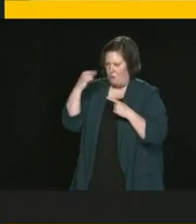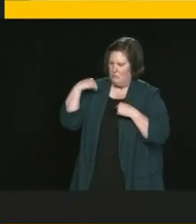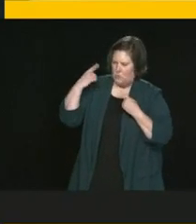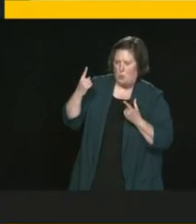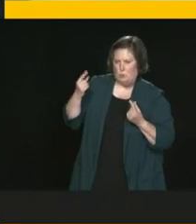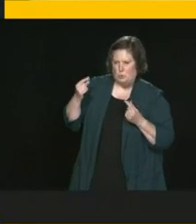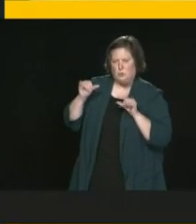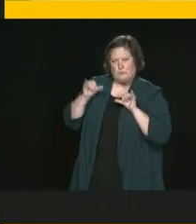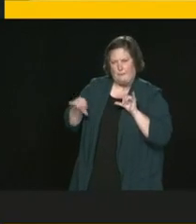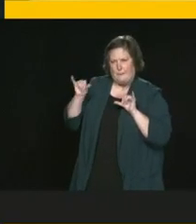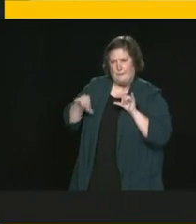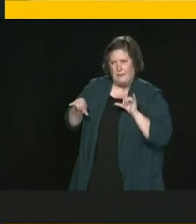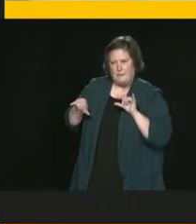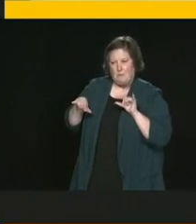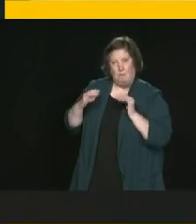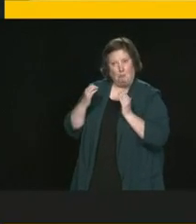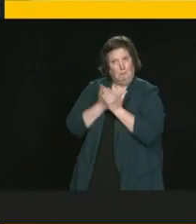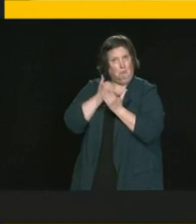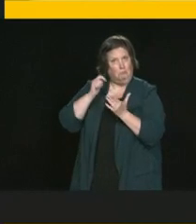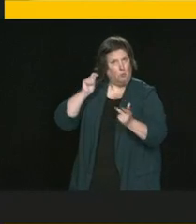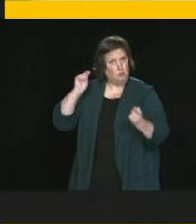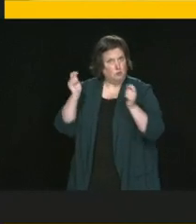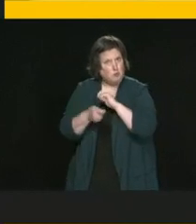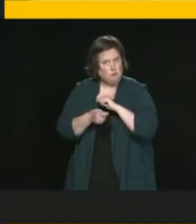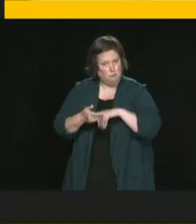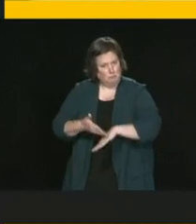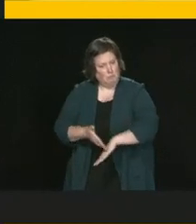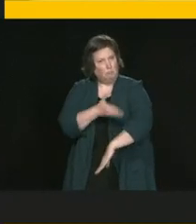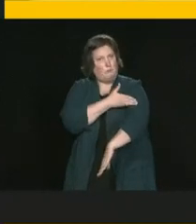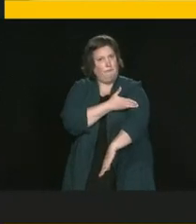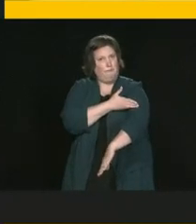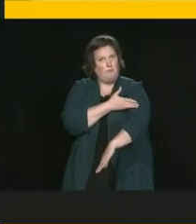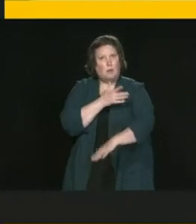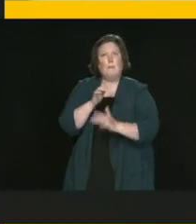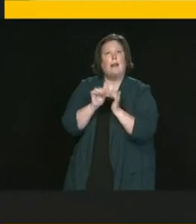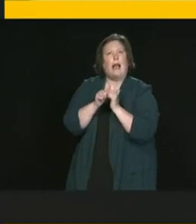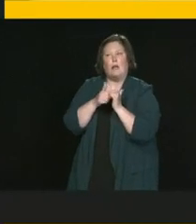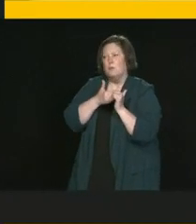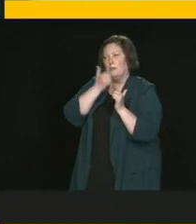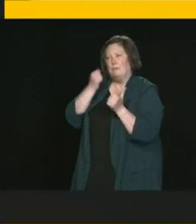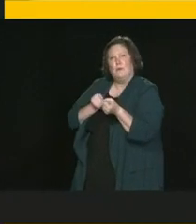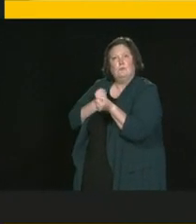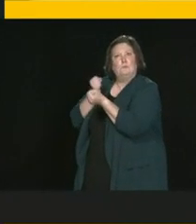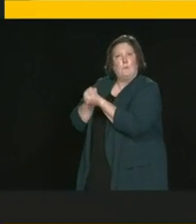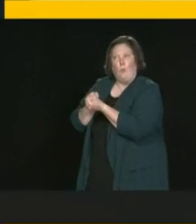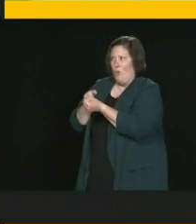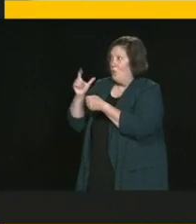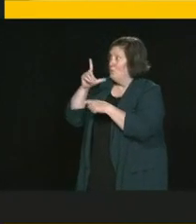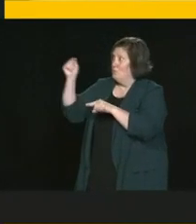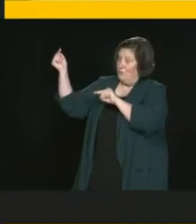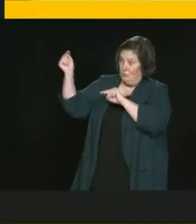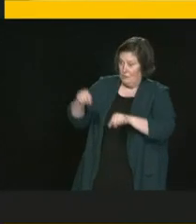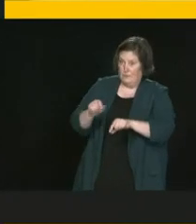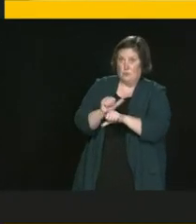do better for Canadians, but also better by the people who come here and make sure we stay fed.